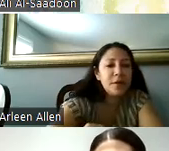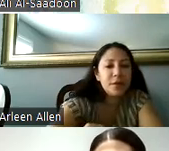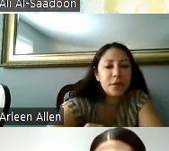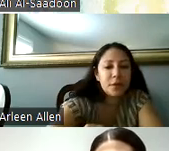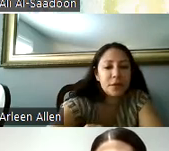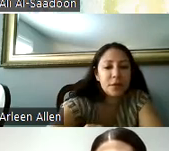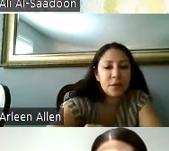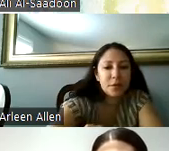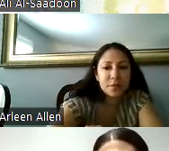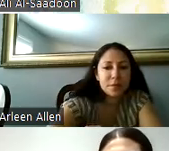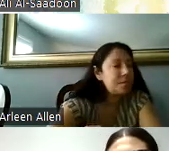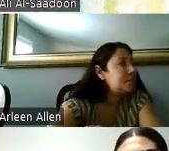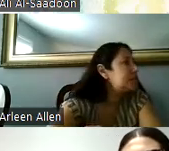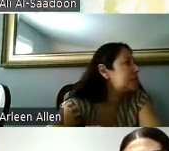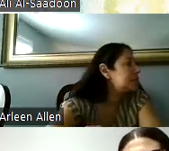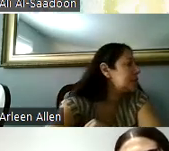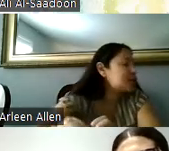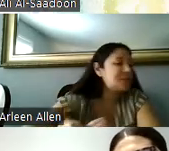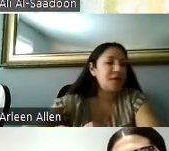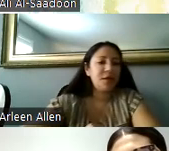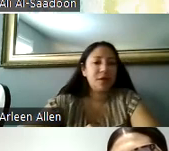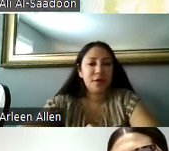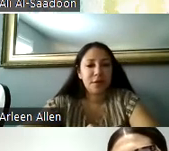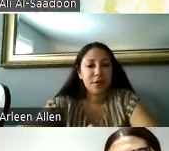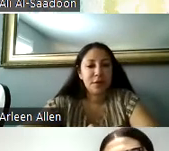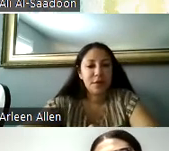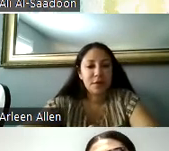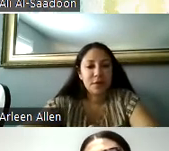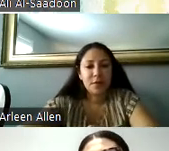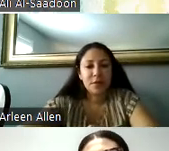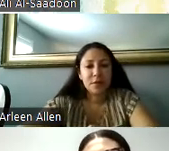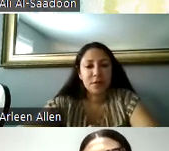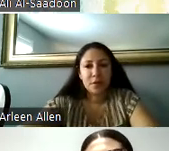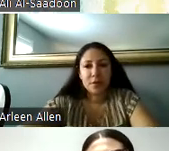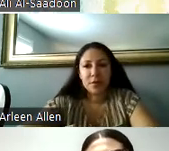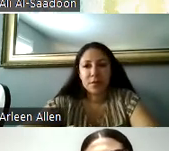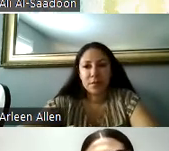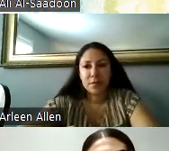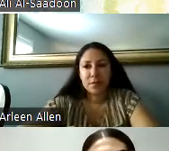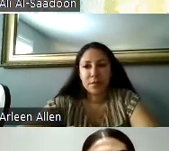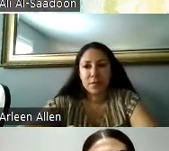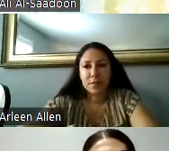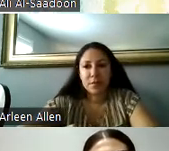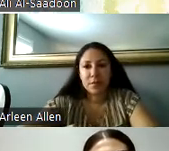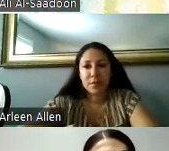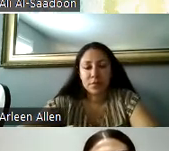states, but it is happening under radar. For youth, they're also having camps that they